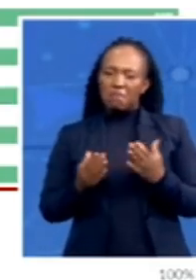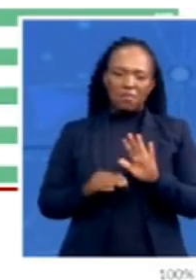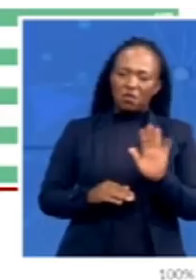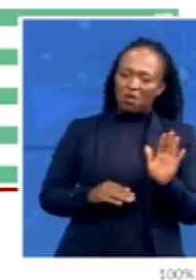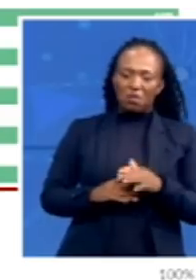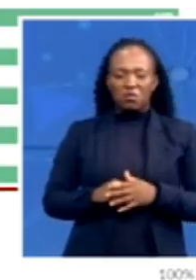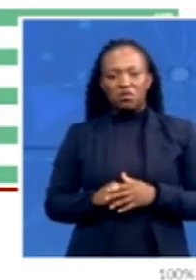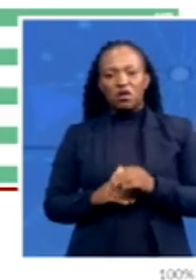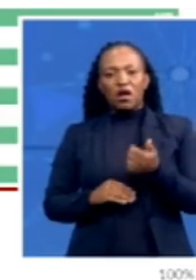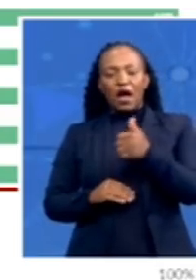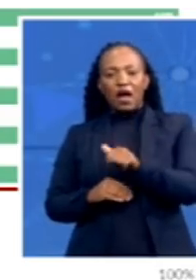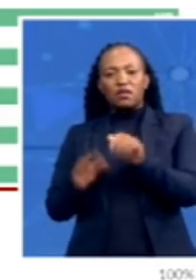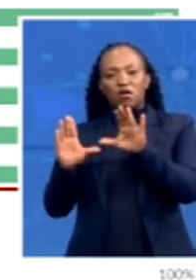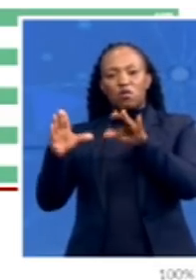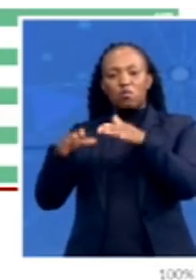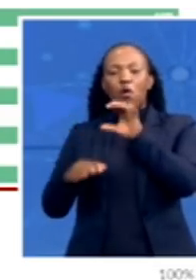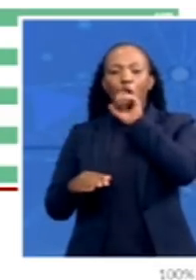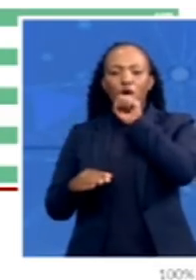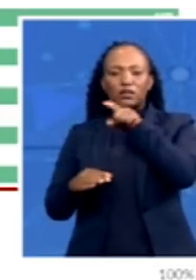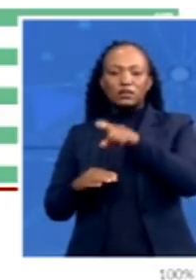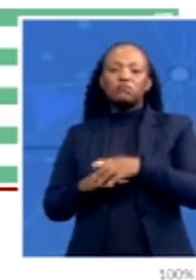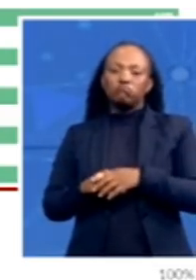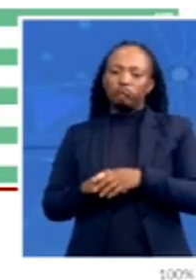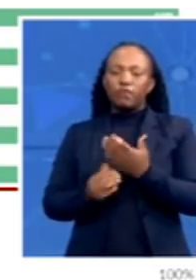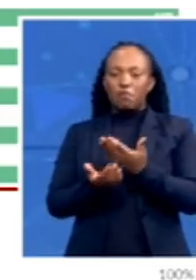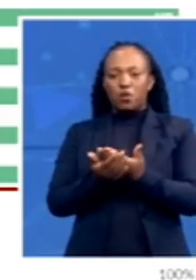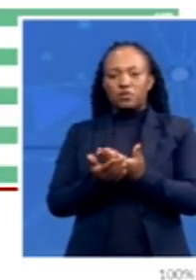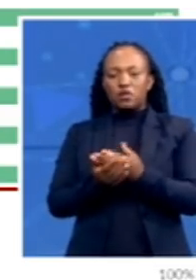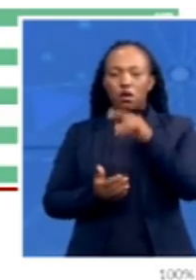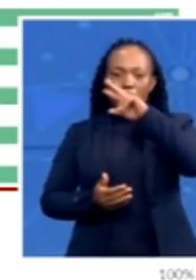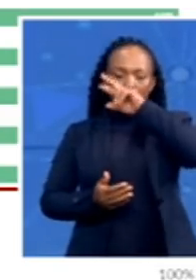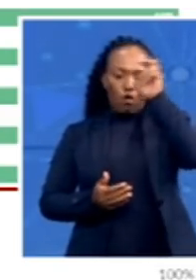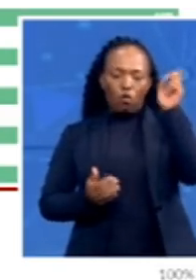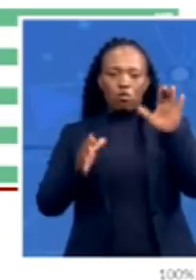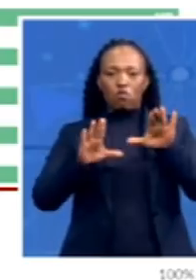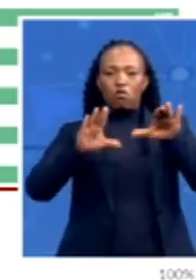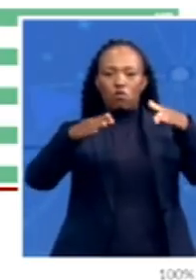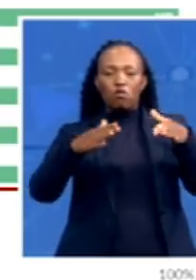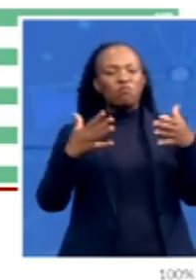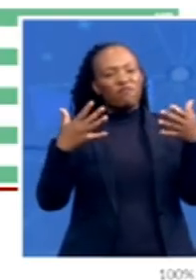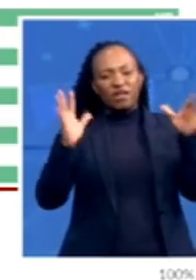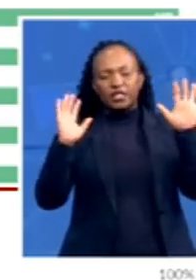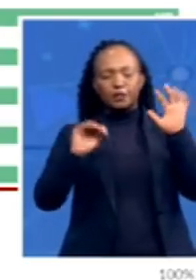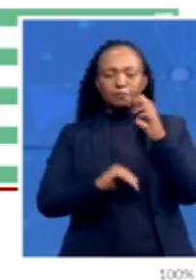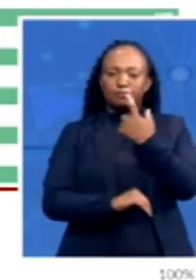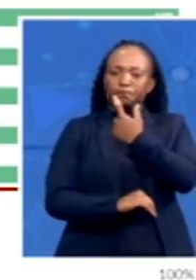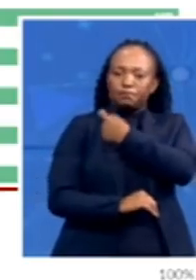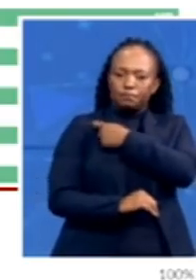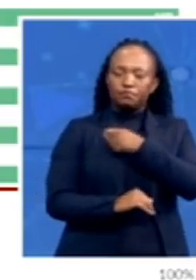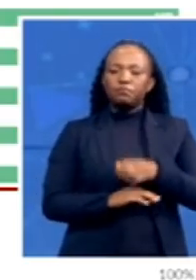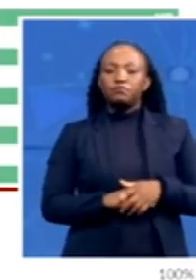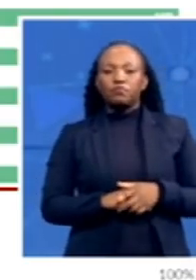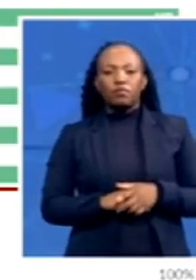probably will get it, and only the blue groups, yes, I have been vaccinated, or I'm definitely going to get